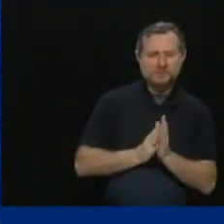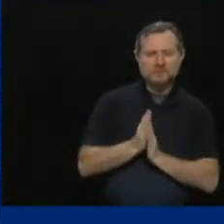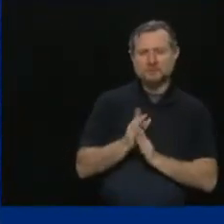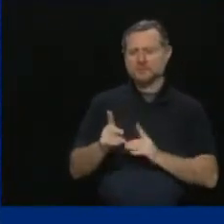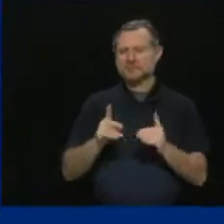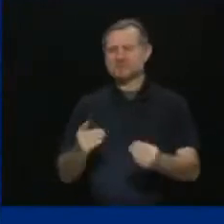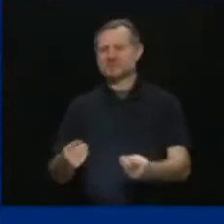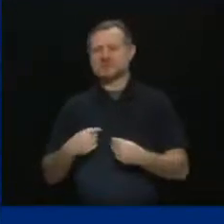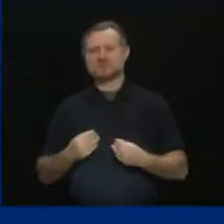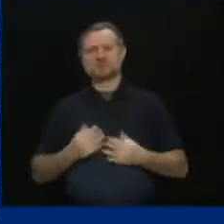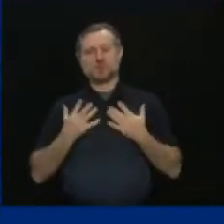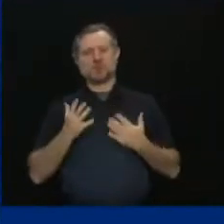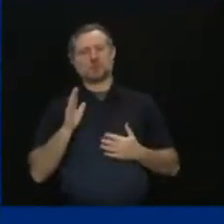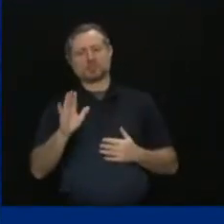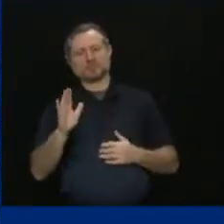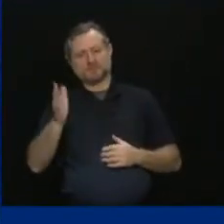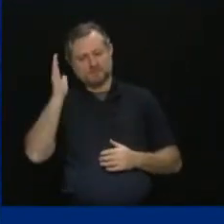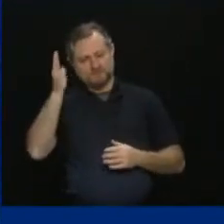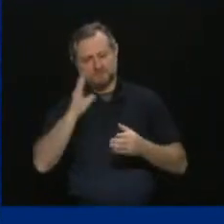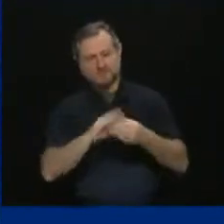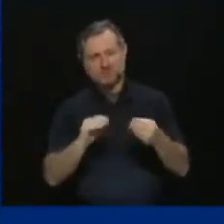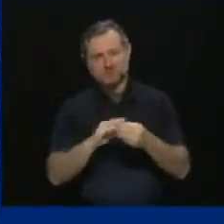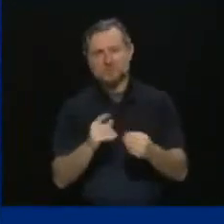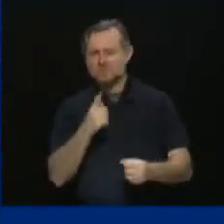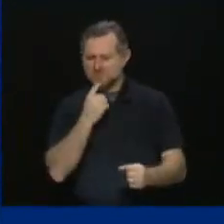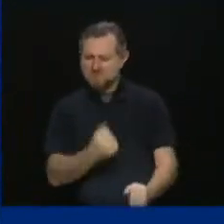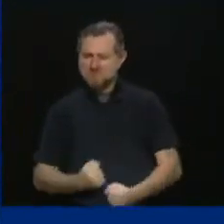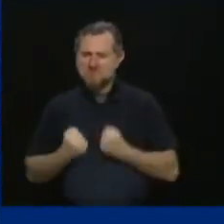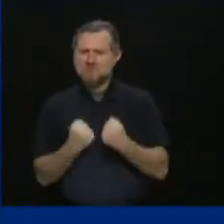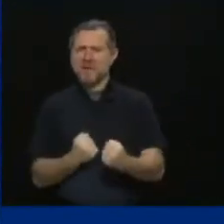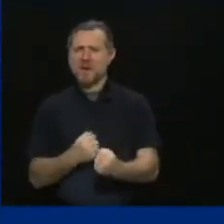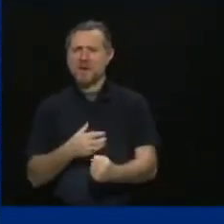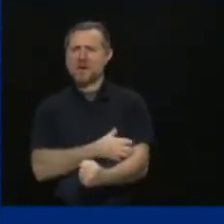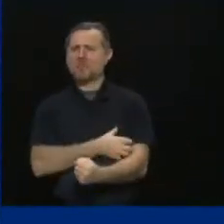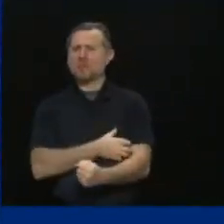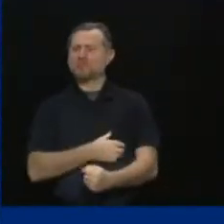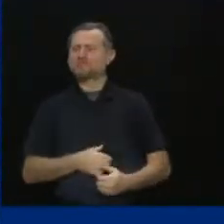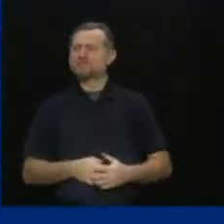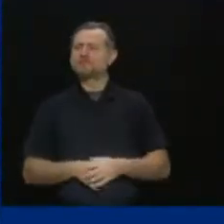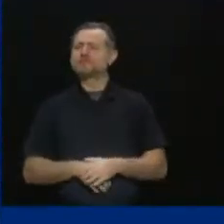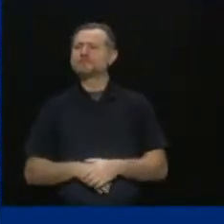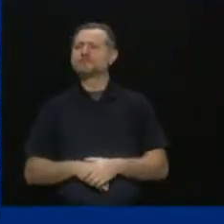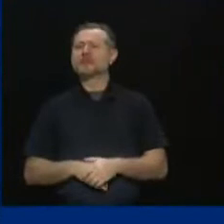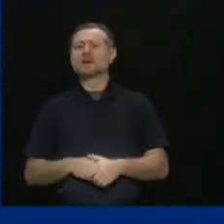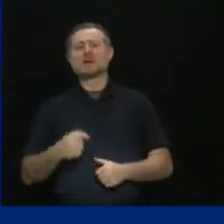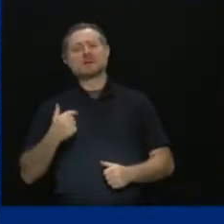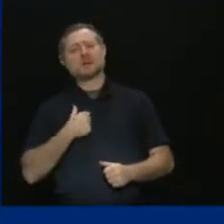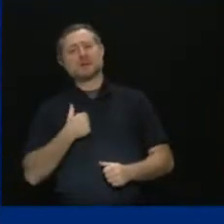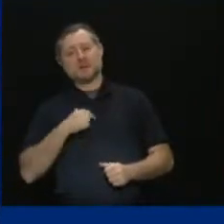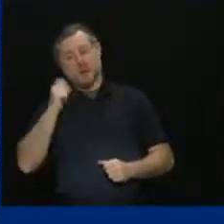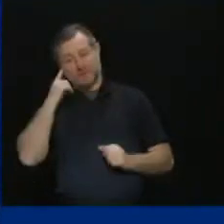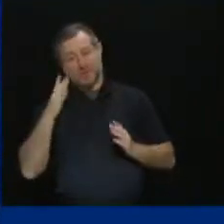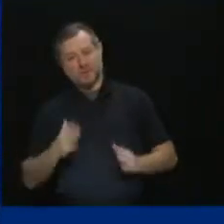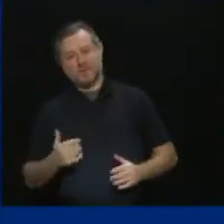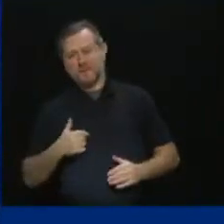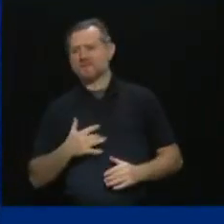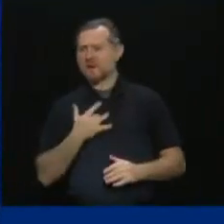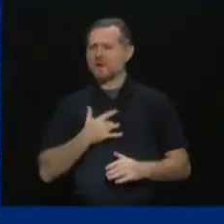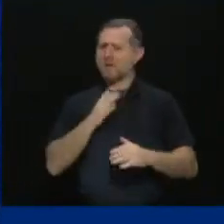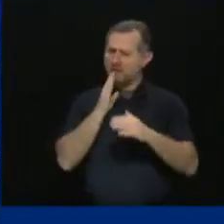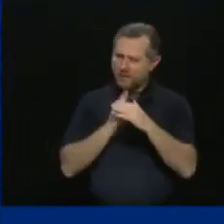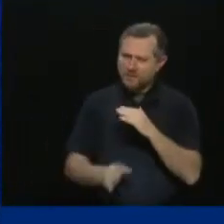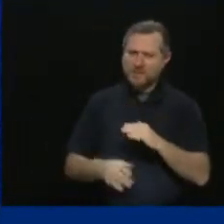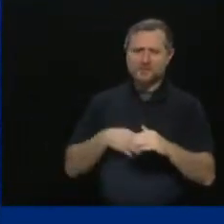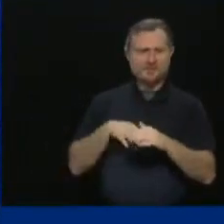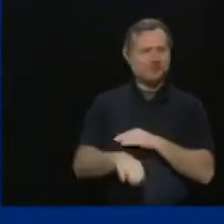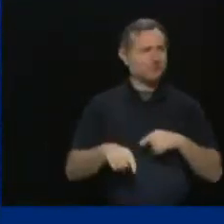powerful. This is truly one of the humbling parts of being your governor, is to be able to come into a room like this